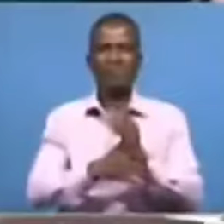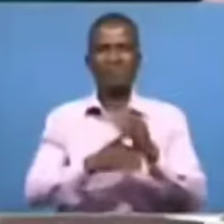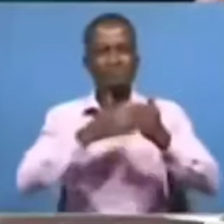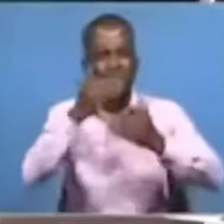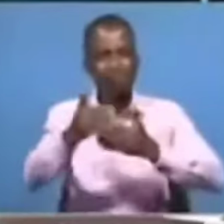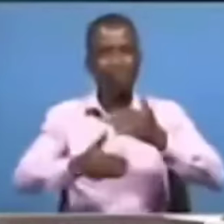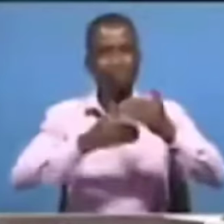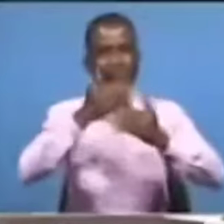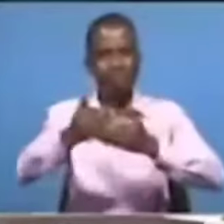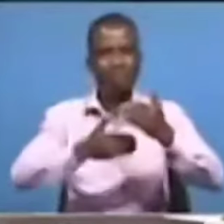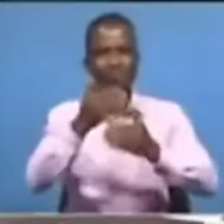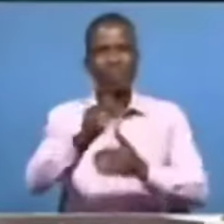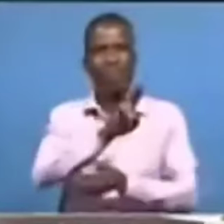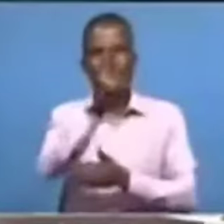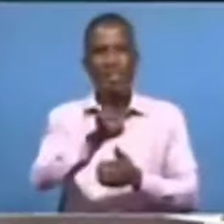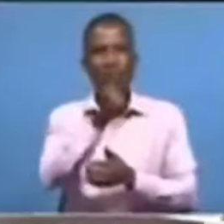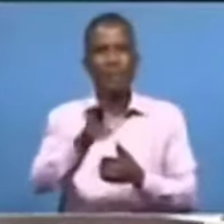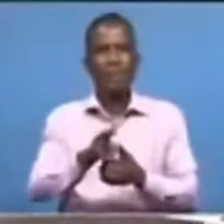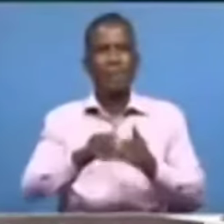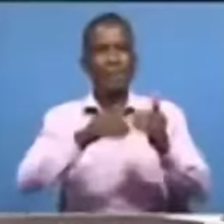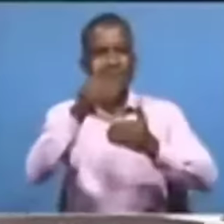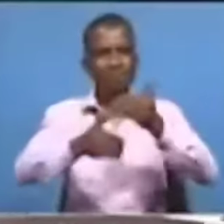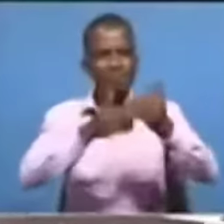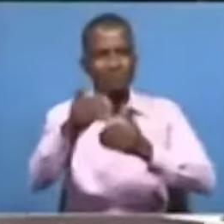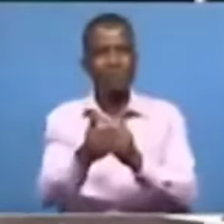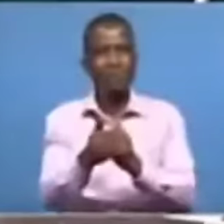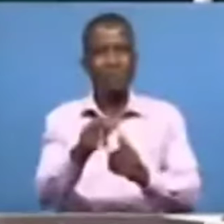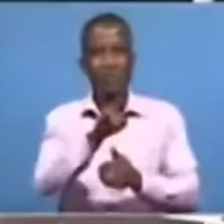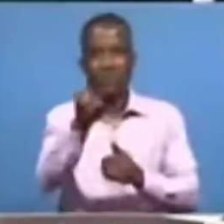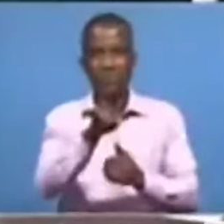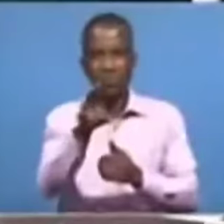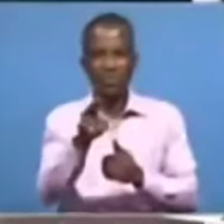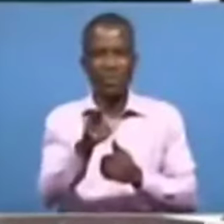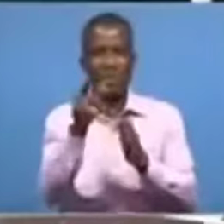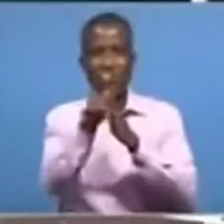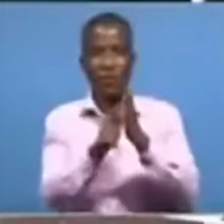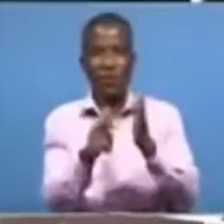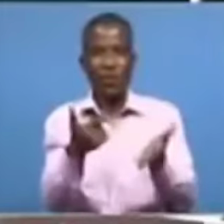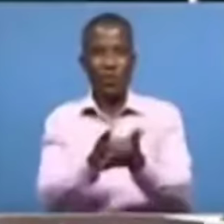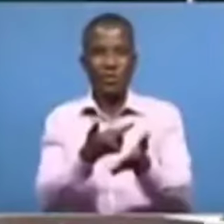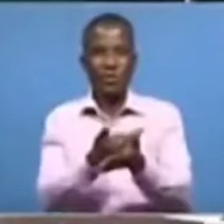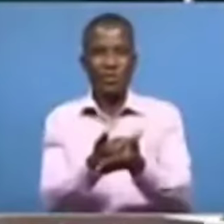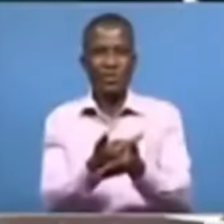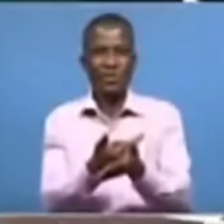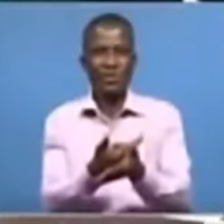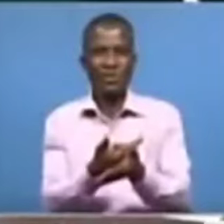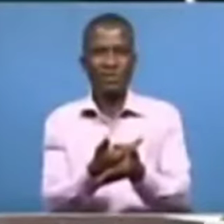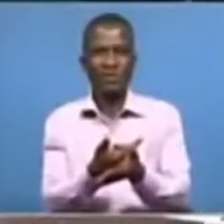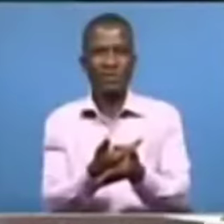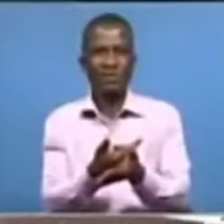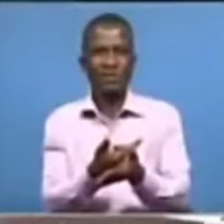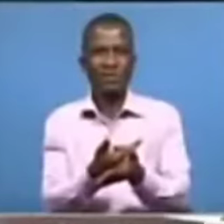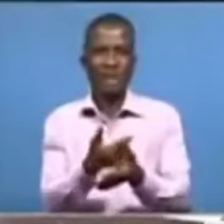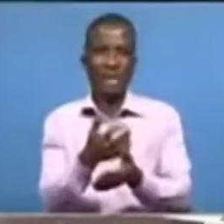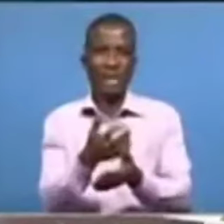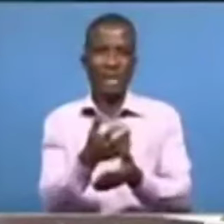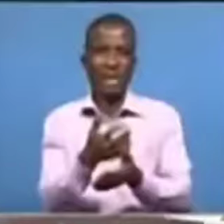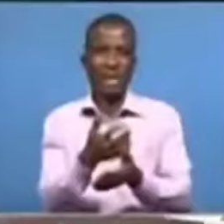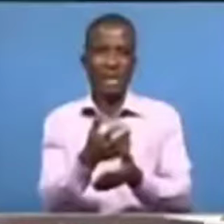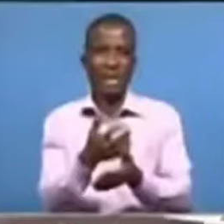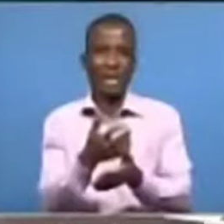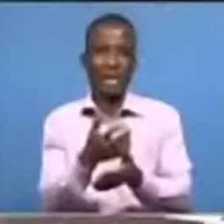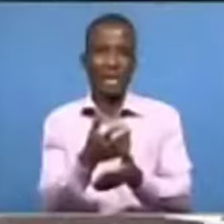just using processes provided for under the laws of this country that we have all agreed to be bound by. And let me just